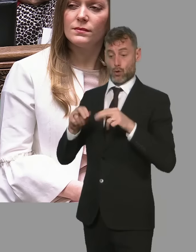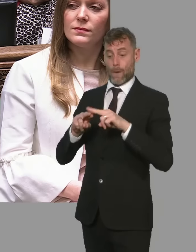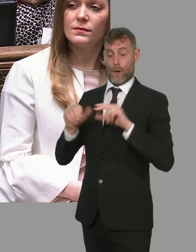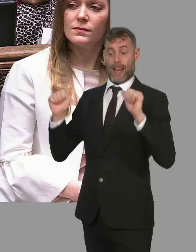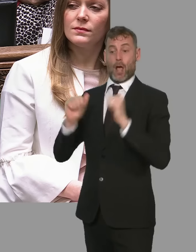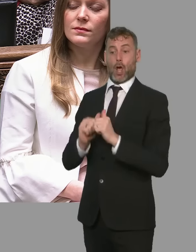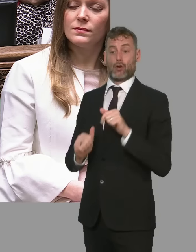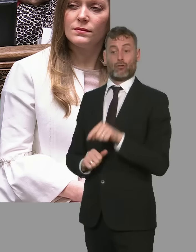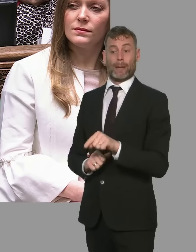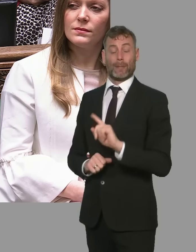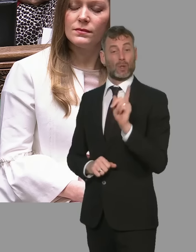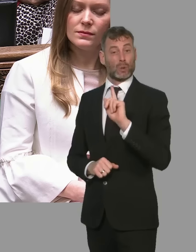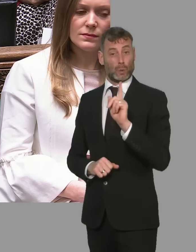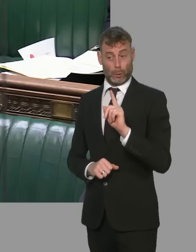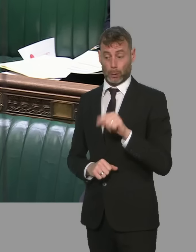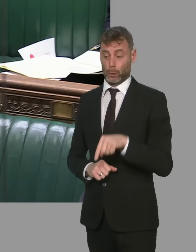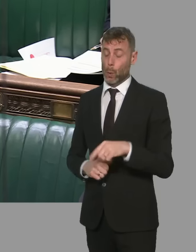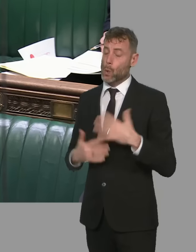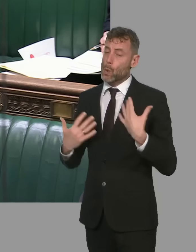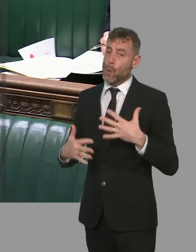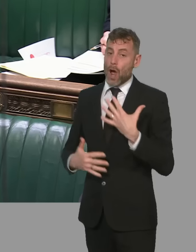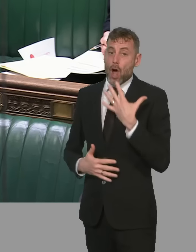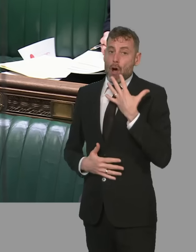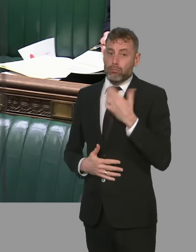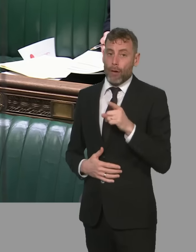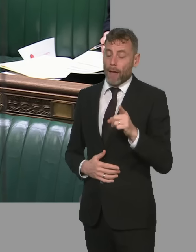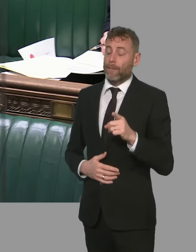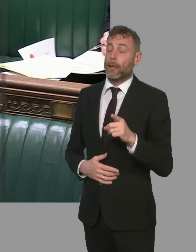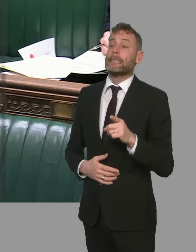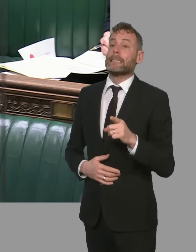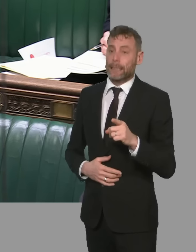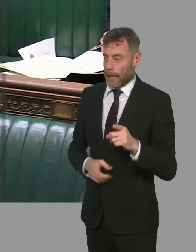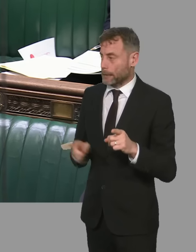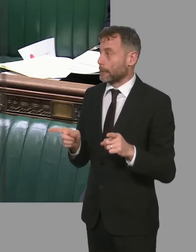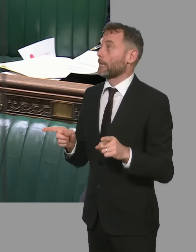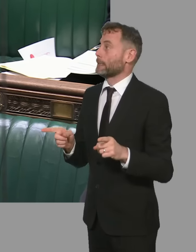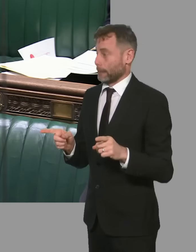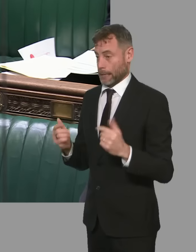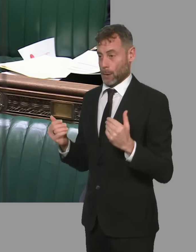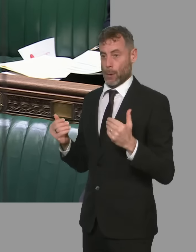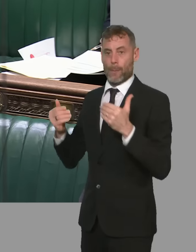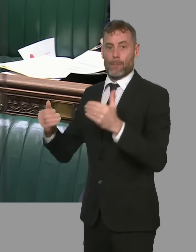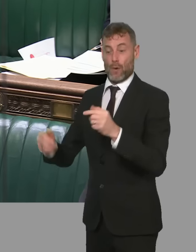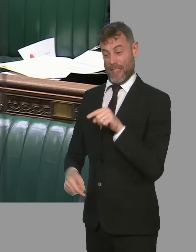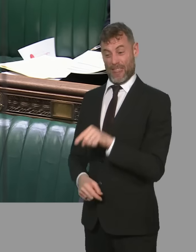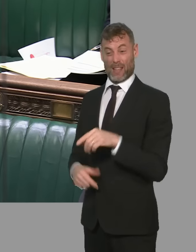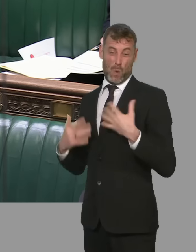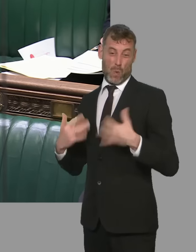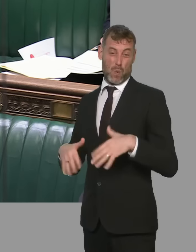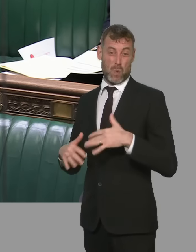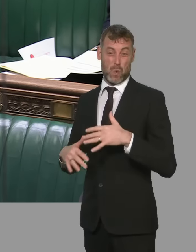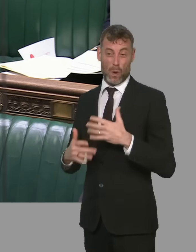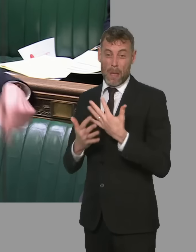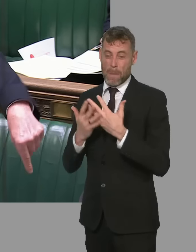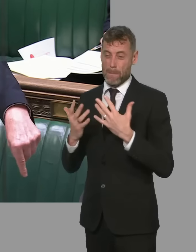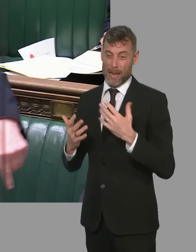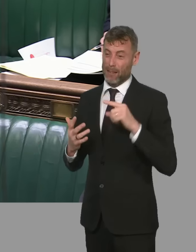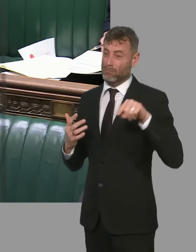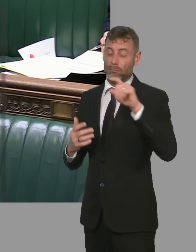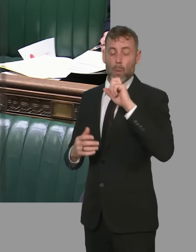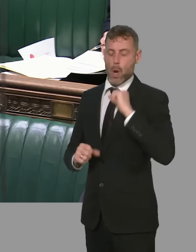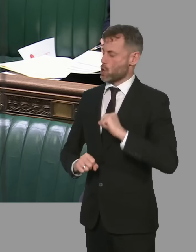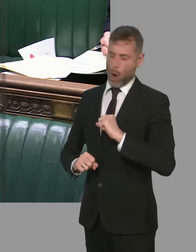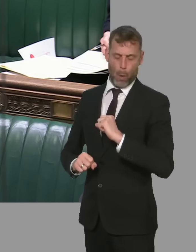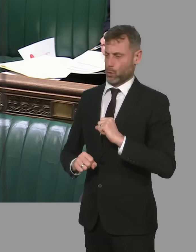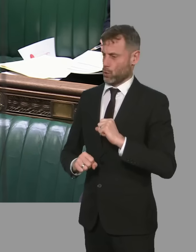point, back in the end of last year, the Foreign Secretary convened the Western Balkan countries under the Berlin process